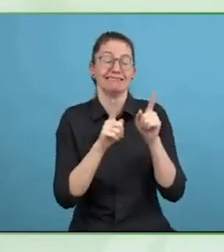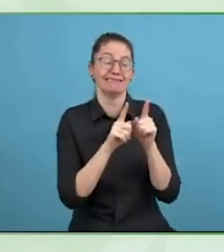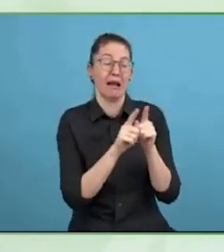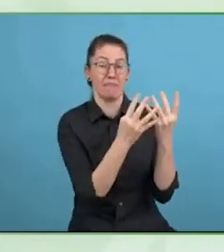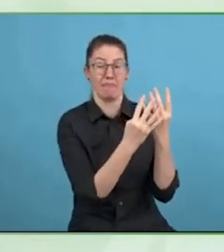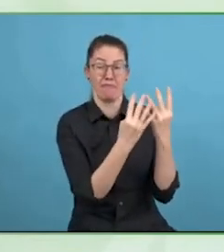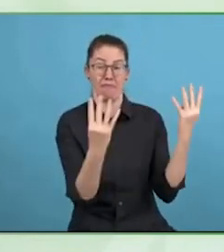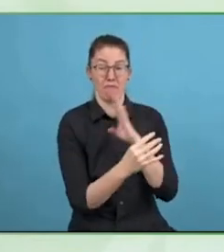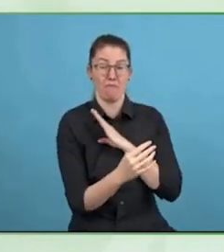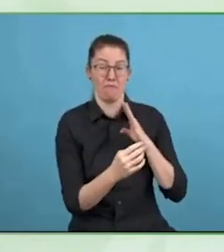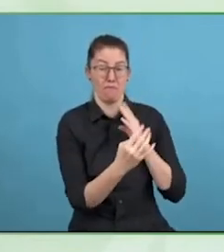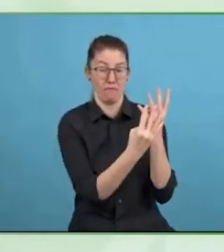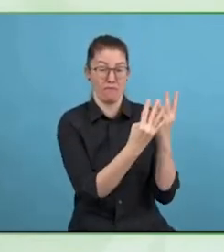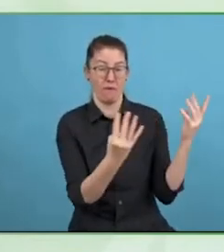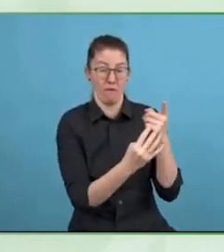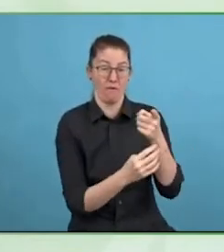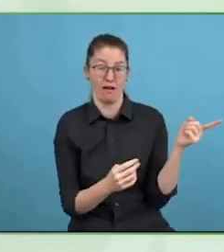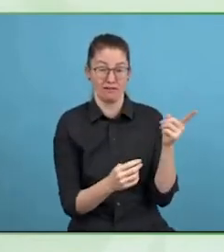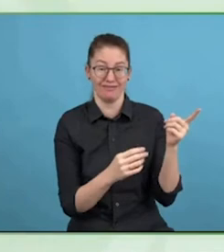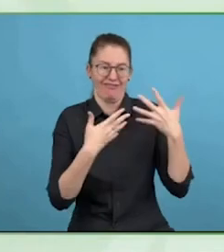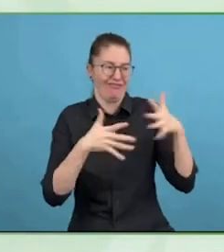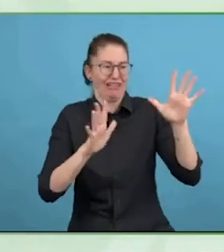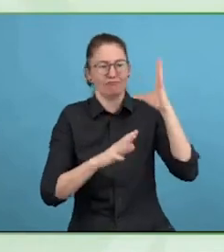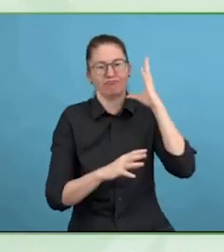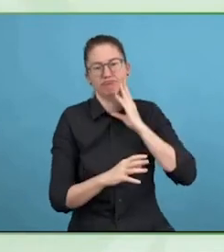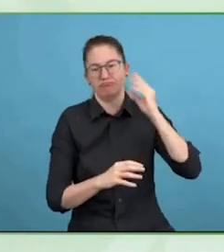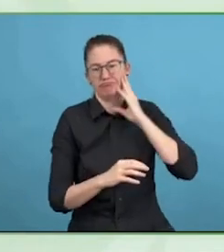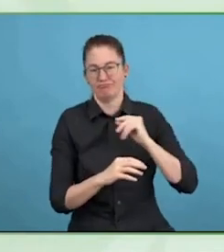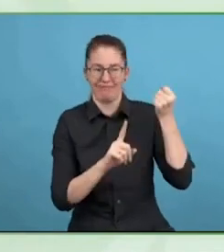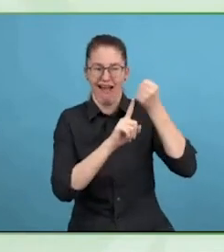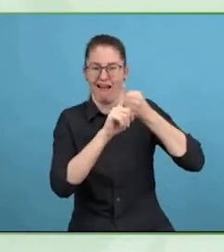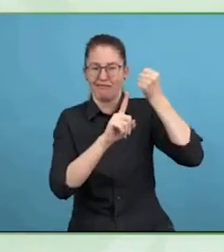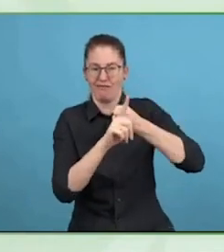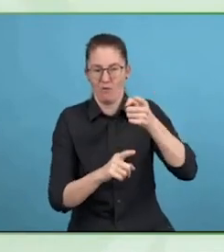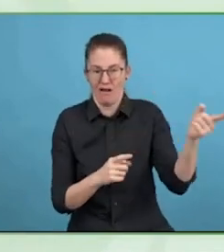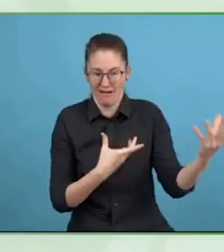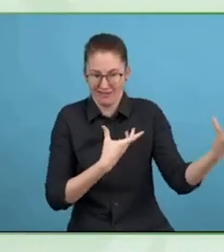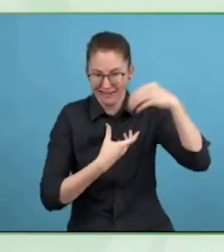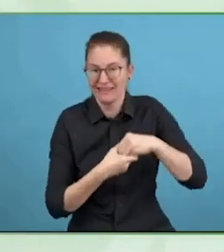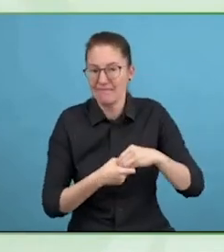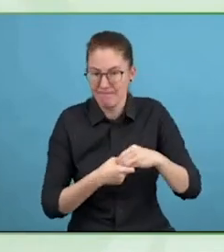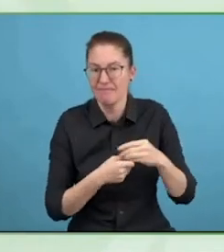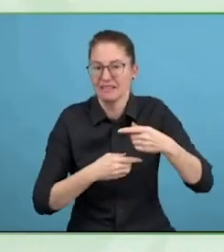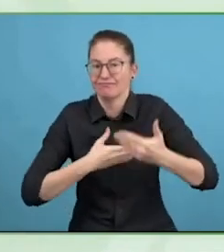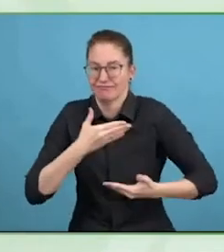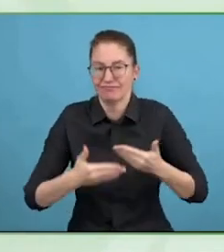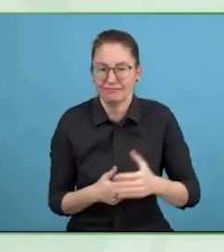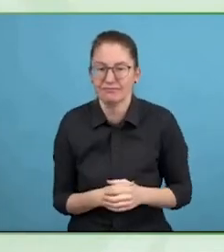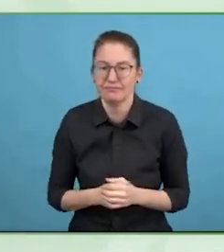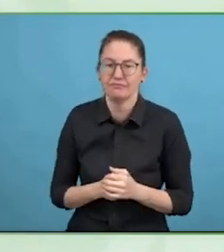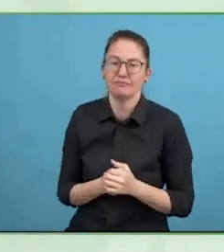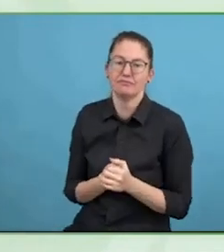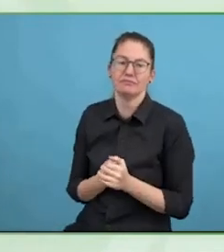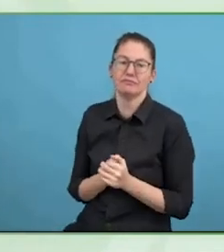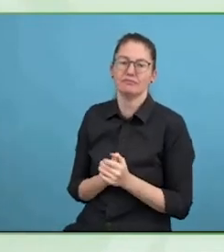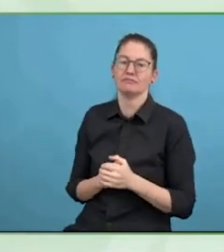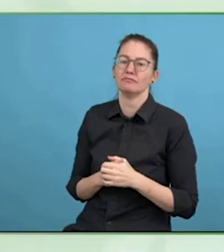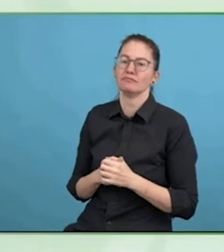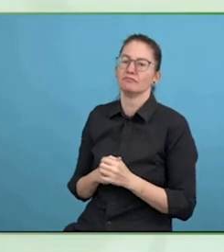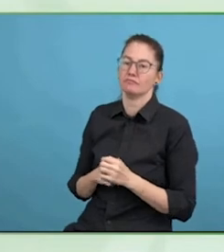organizations of persons with disabilities participate, so they can find information, for example, what do international frameworks like